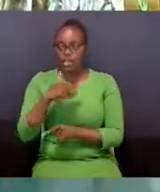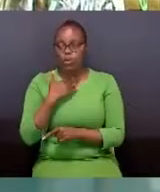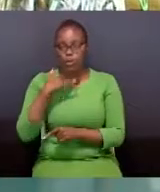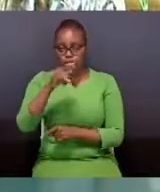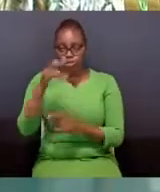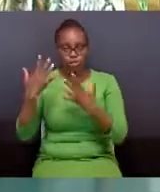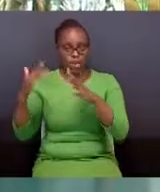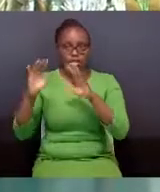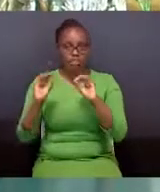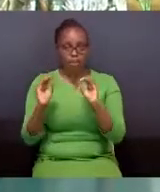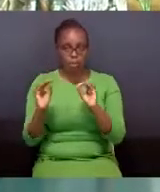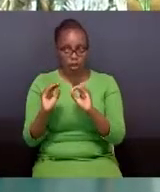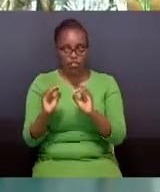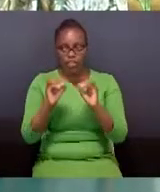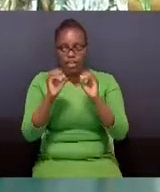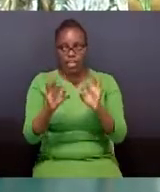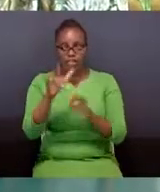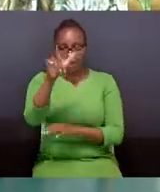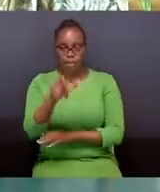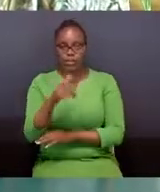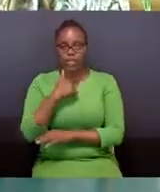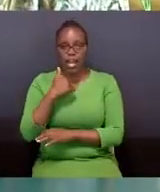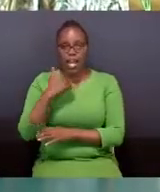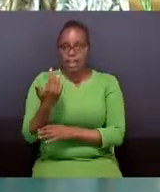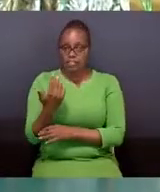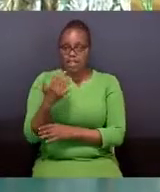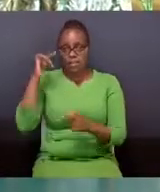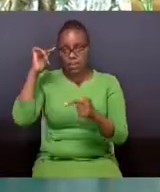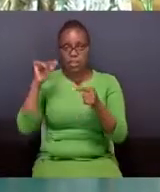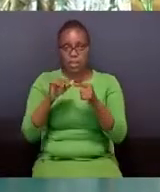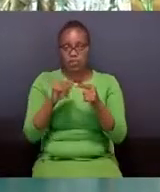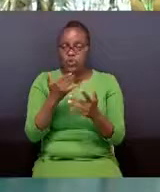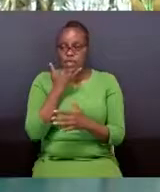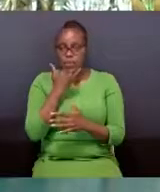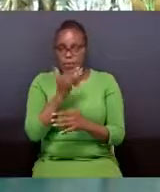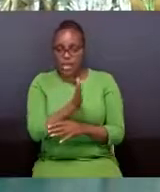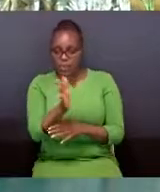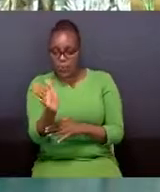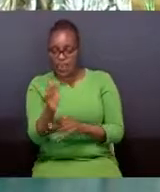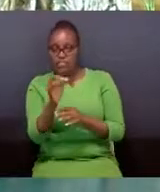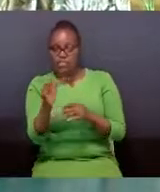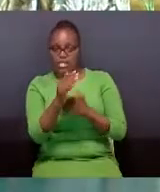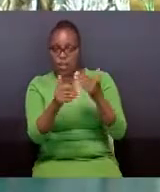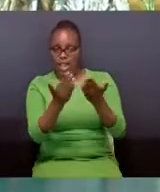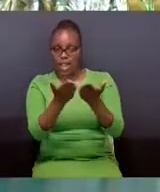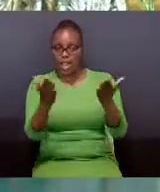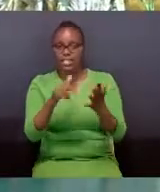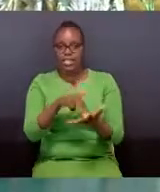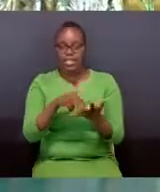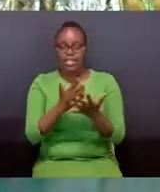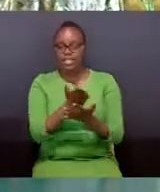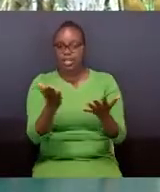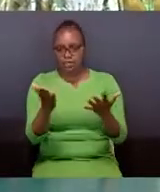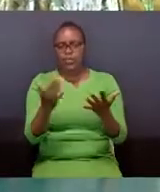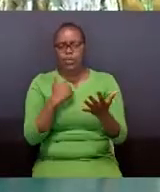give up. If somebody rejects you, go and knock again on his door. If you see all of us standing here, we also came